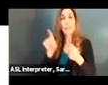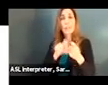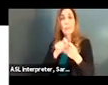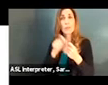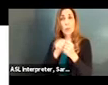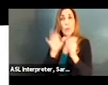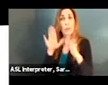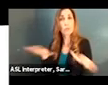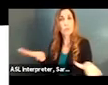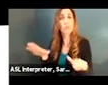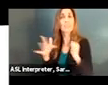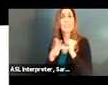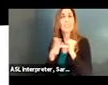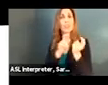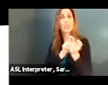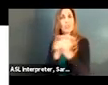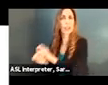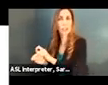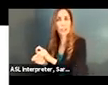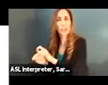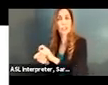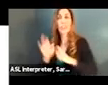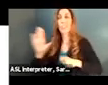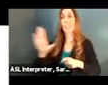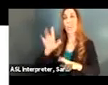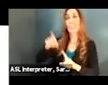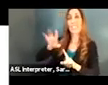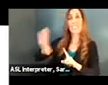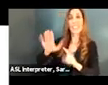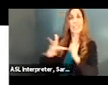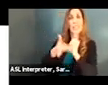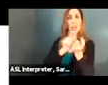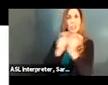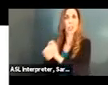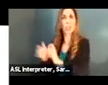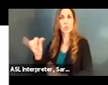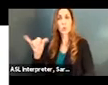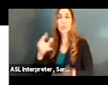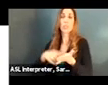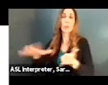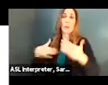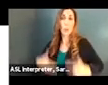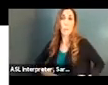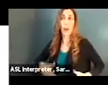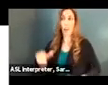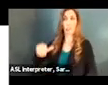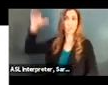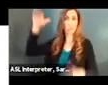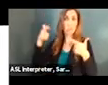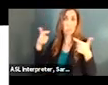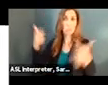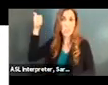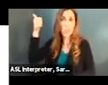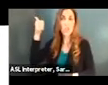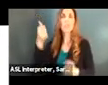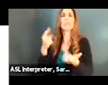children, technology changes, their needs change over time. Sometimes it's a matter of their bodies getting bigger. Sometimes